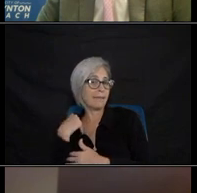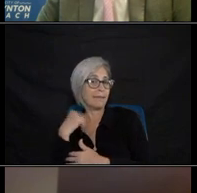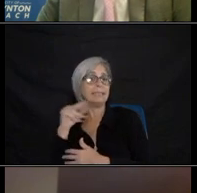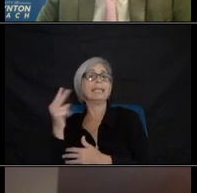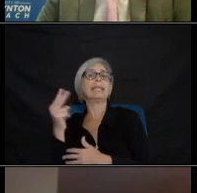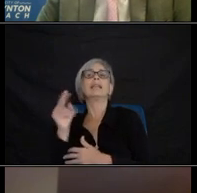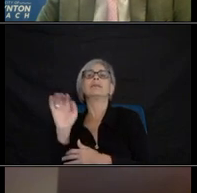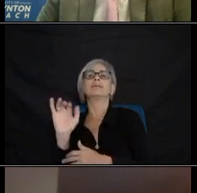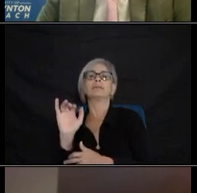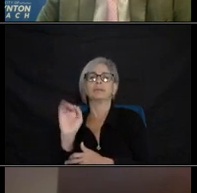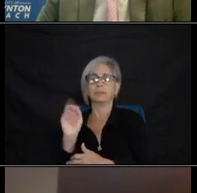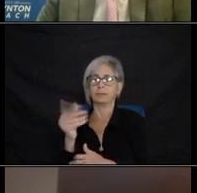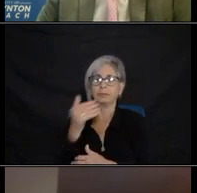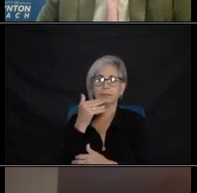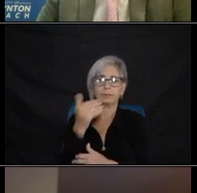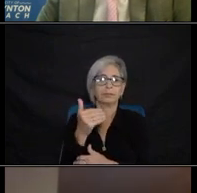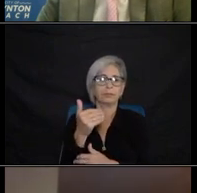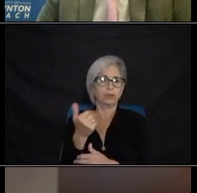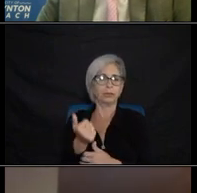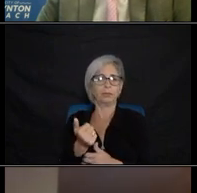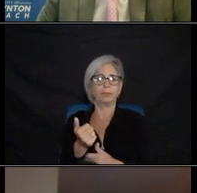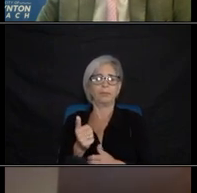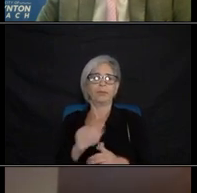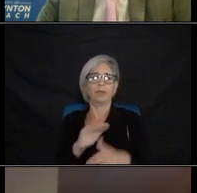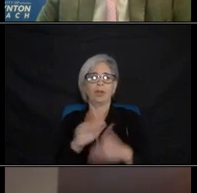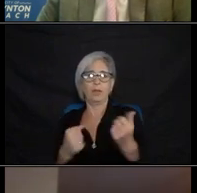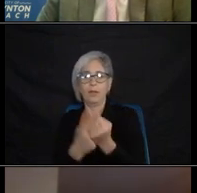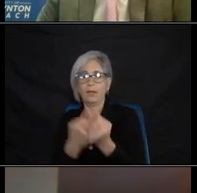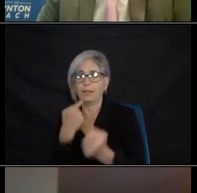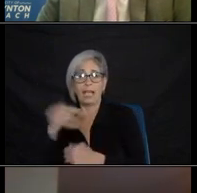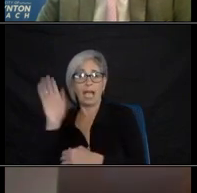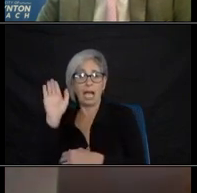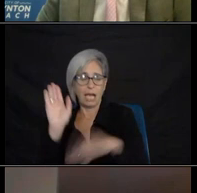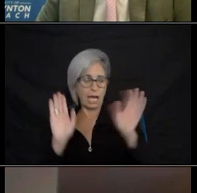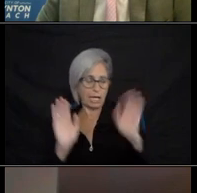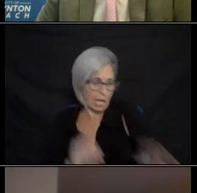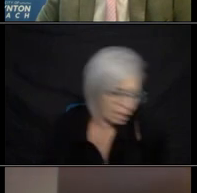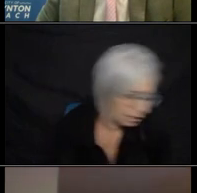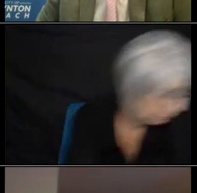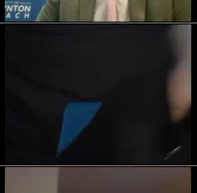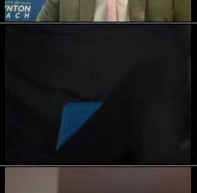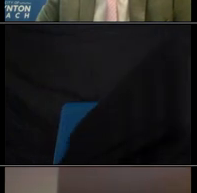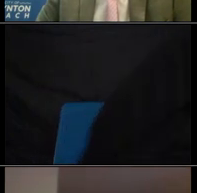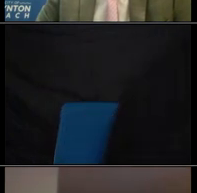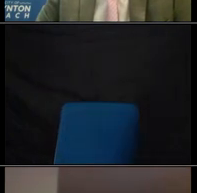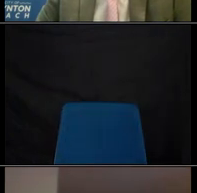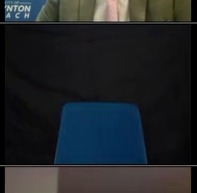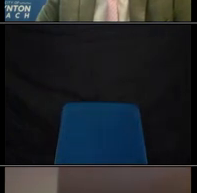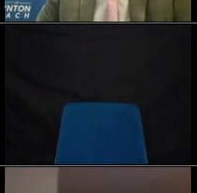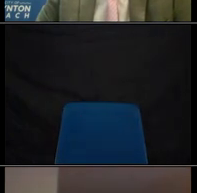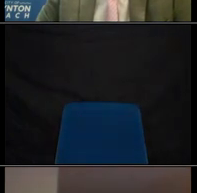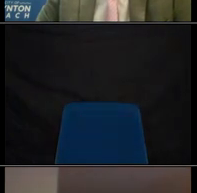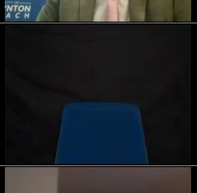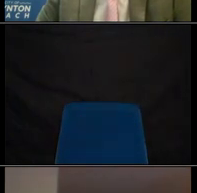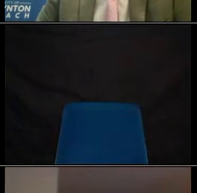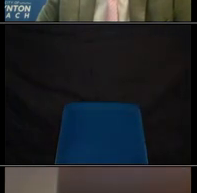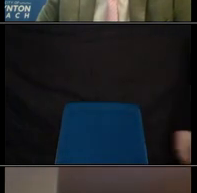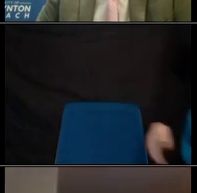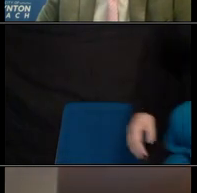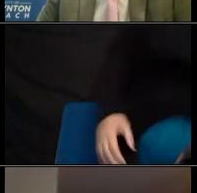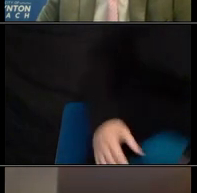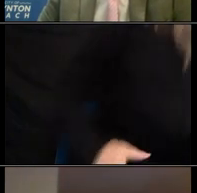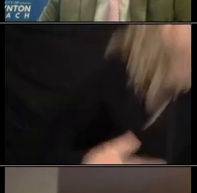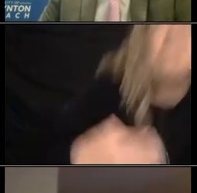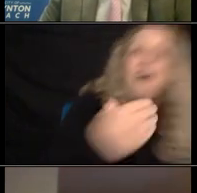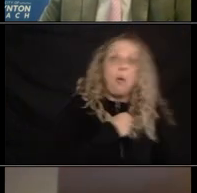Second. All right. All those in favor state so by saying aye. Aye. Aye. All those opposed? Hearing